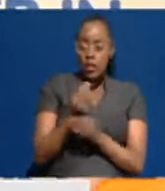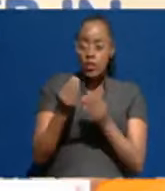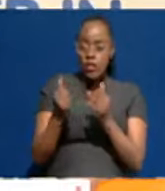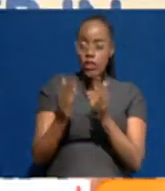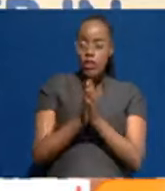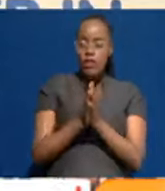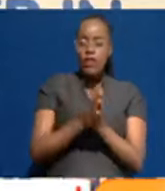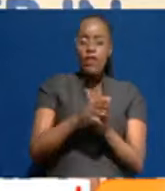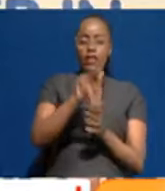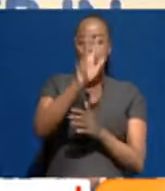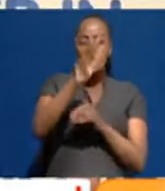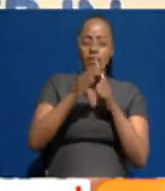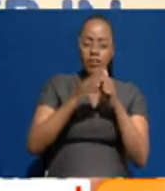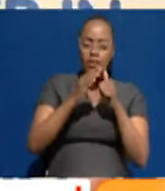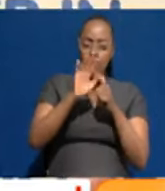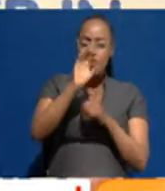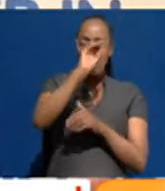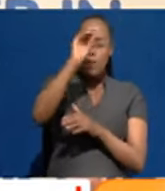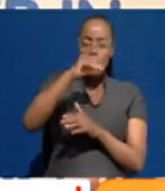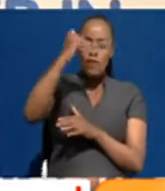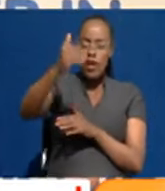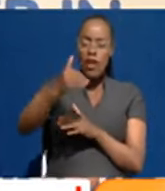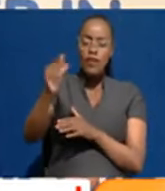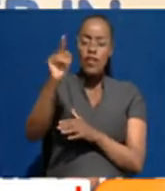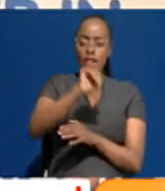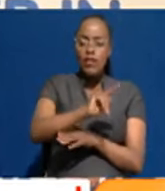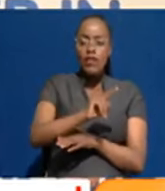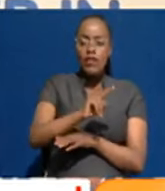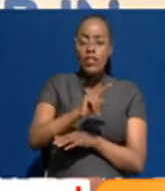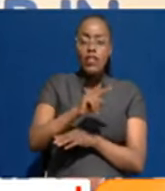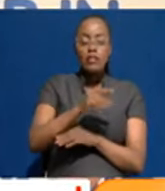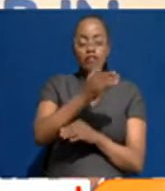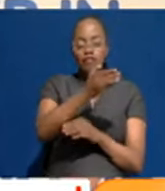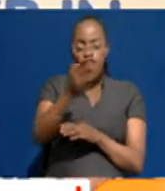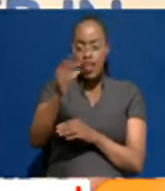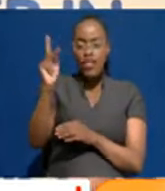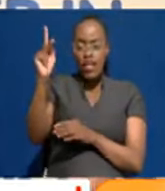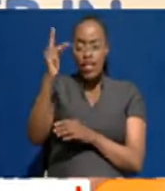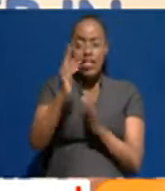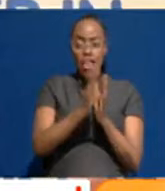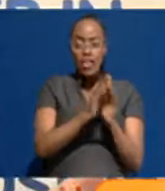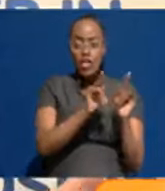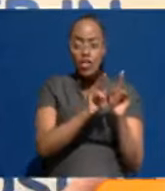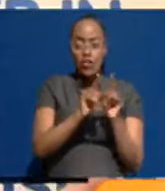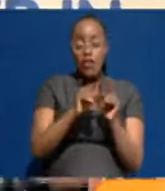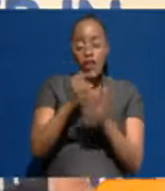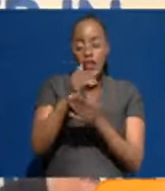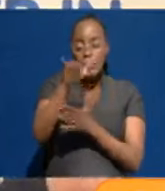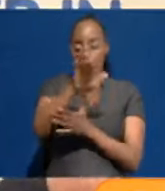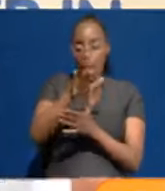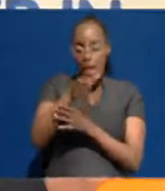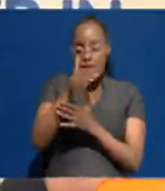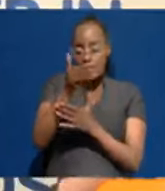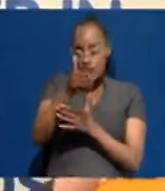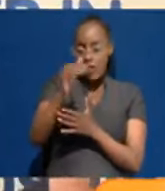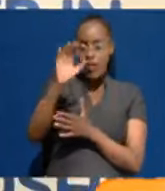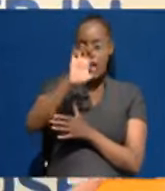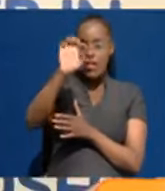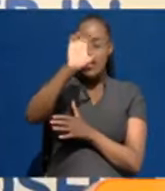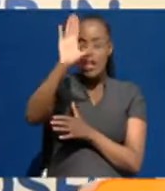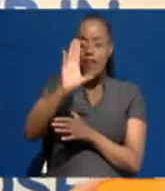nearly 50% of the farmers on a daily basis across the whole of the country and then actually into parts of East Africa. And we